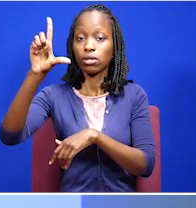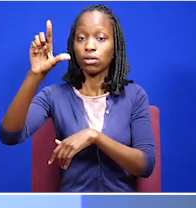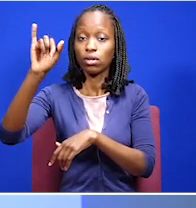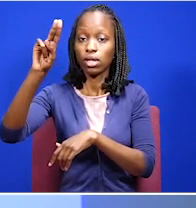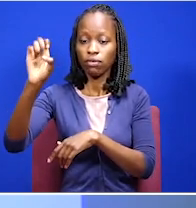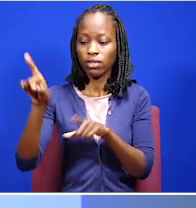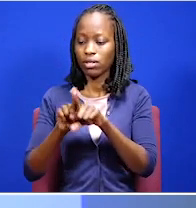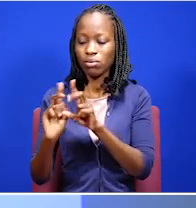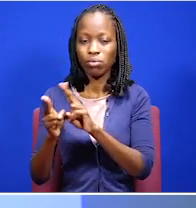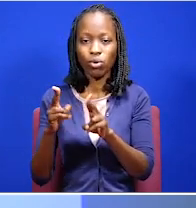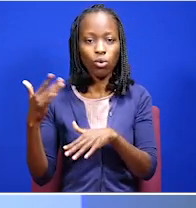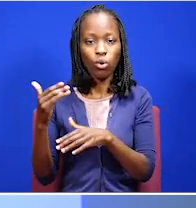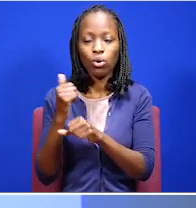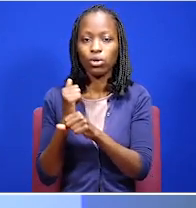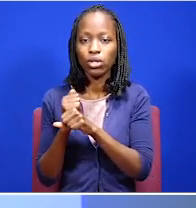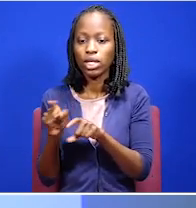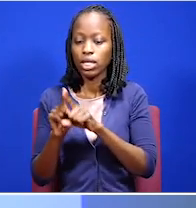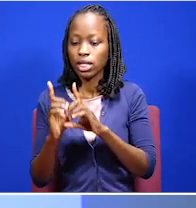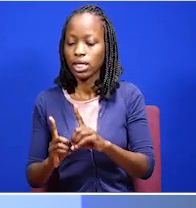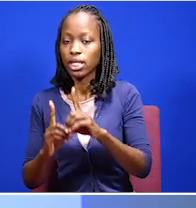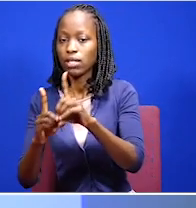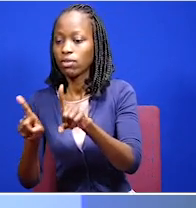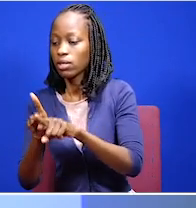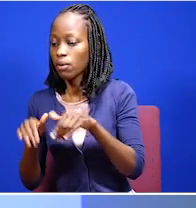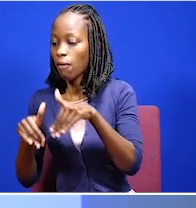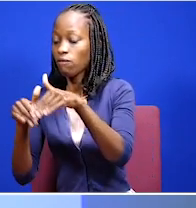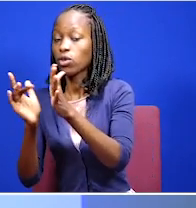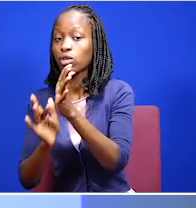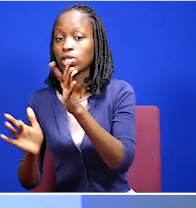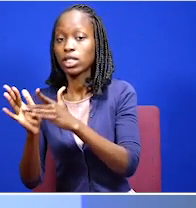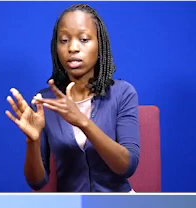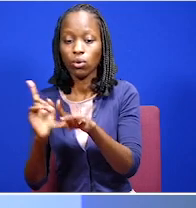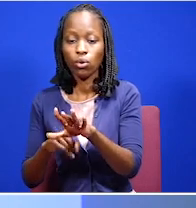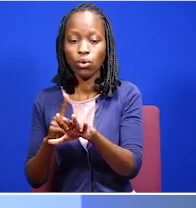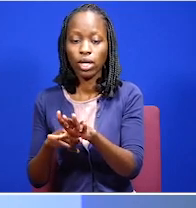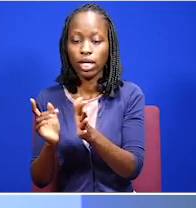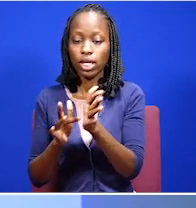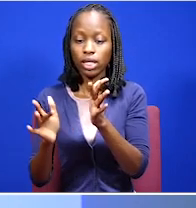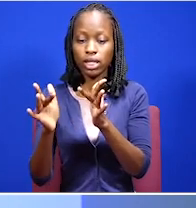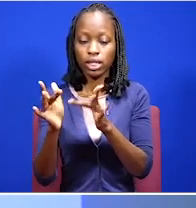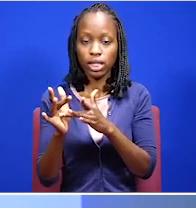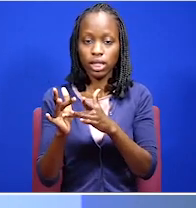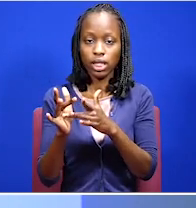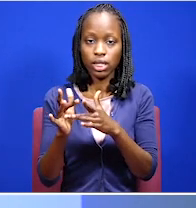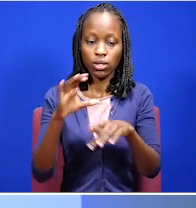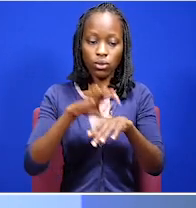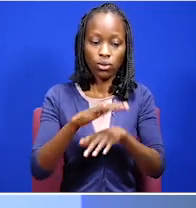Mount of Olives as he was accustomed, and his disciples also followed him. When he came to the place,